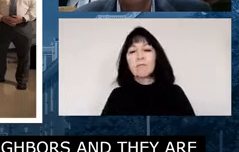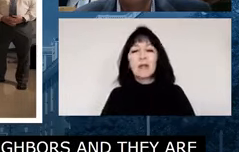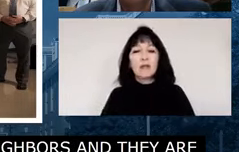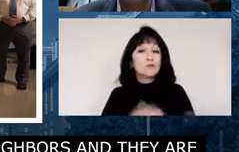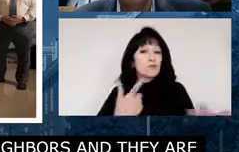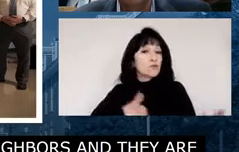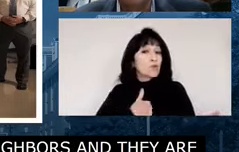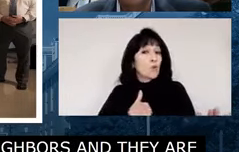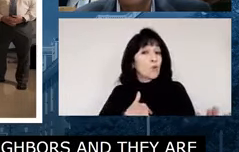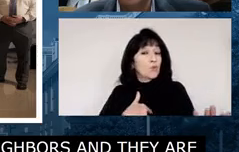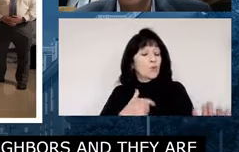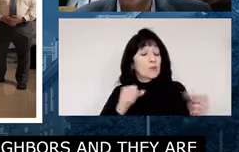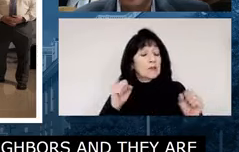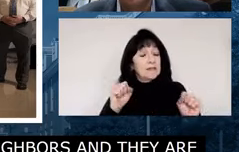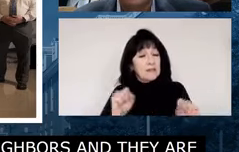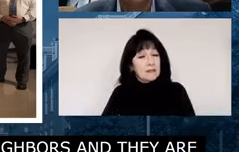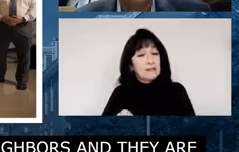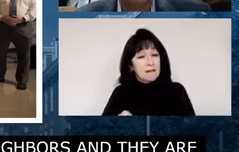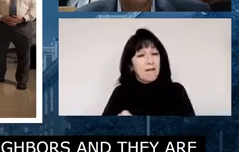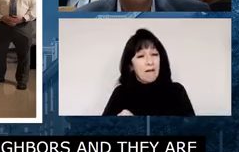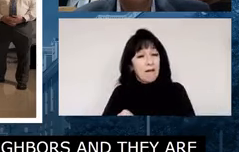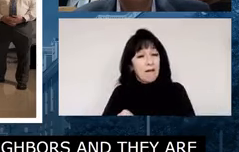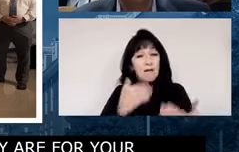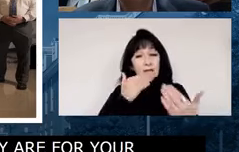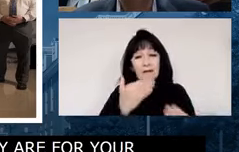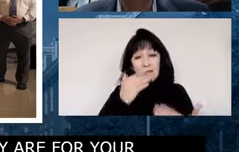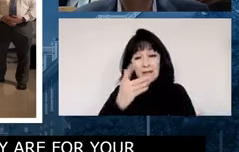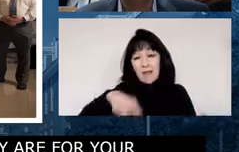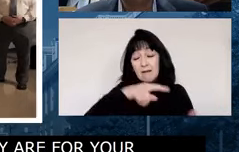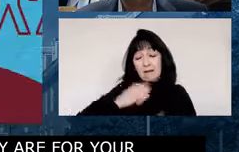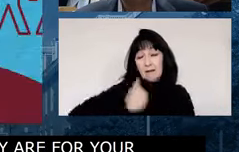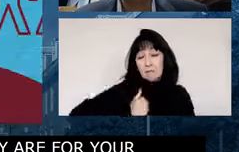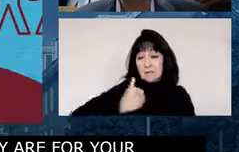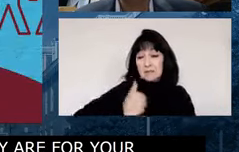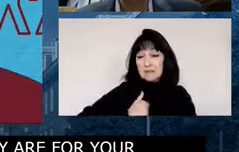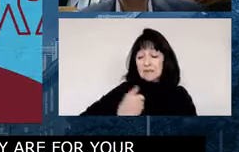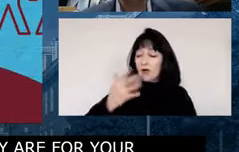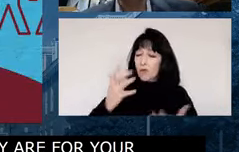we could all recover healthy. So, but that's where I'm going to turn it back over to you.